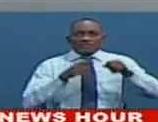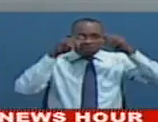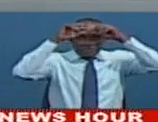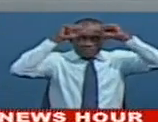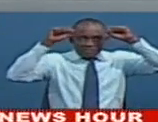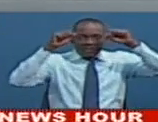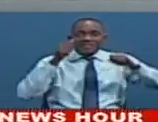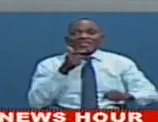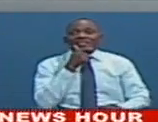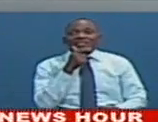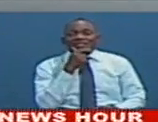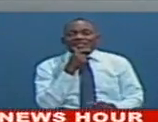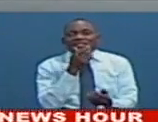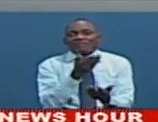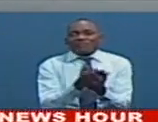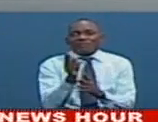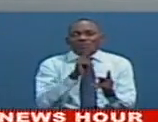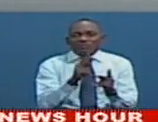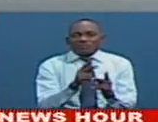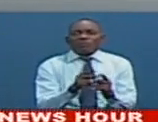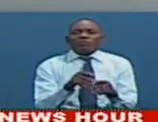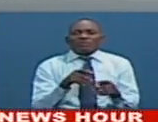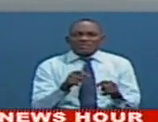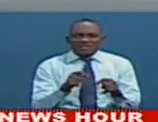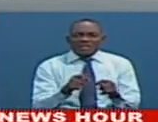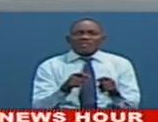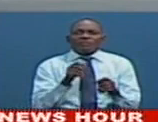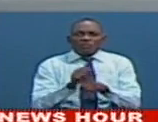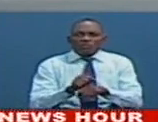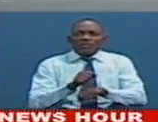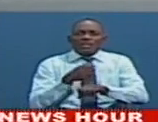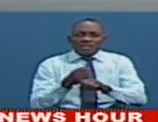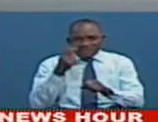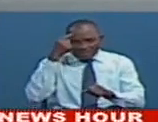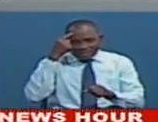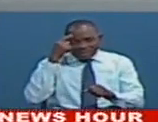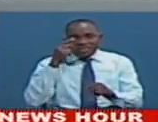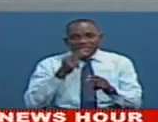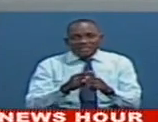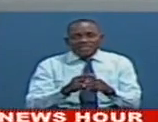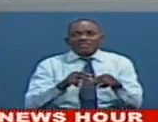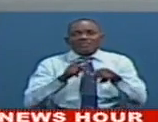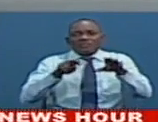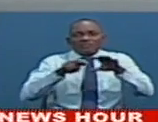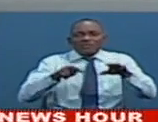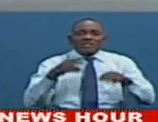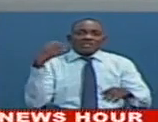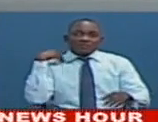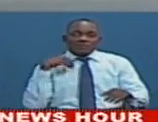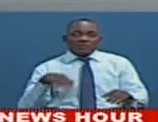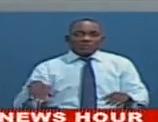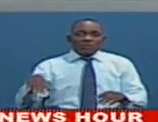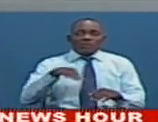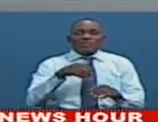President Akufo Addo is asking the public to ignore publications and rumours suggesting names for the siting of regional capitals in the